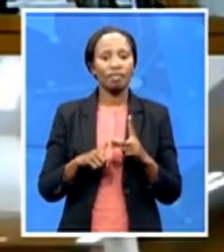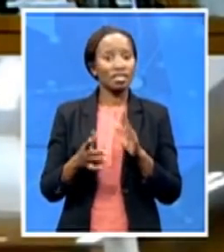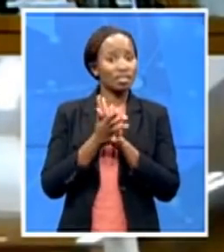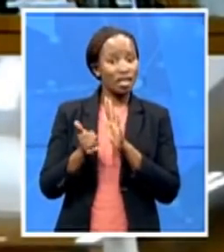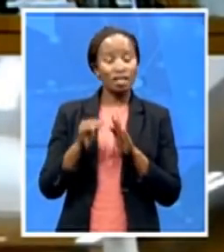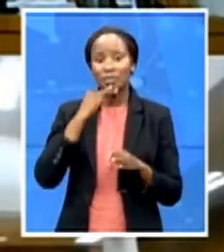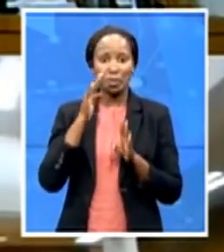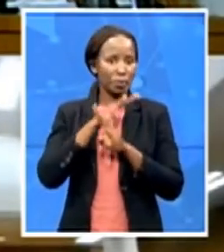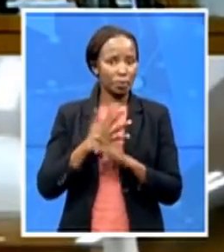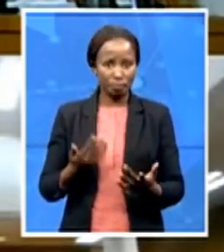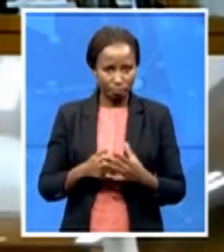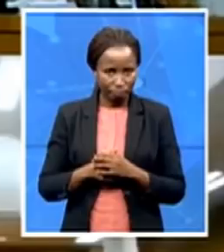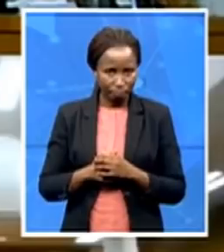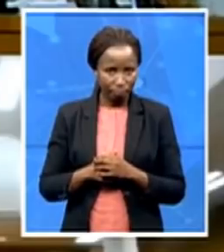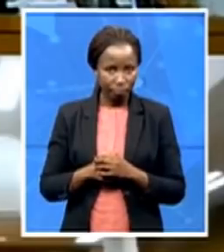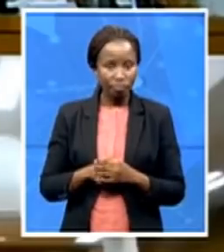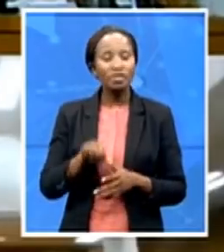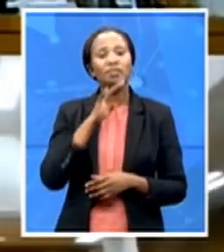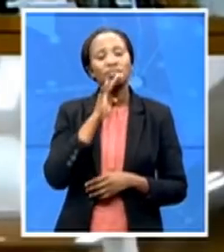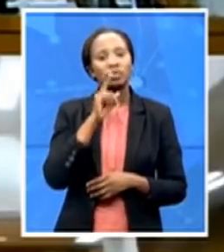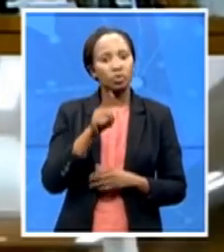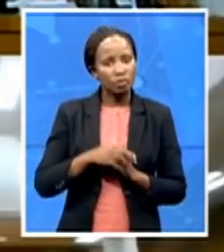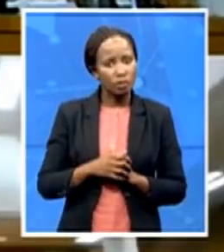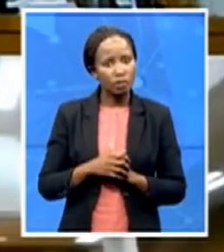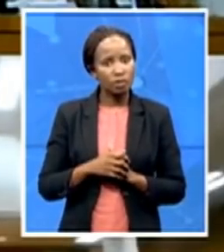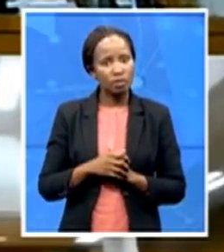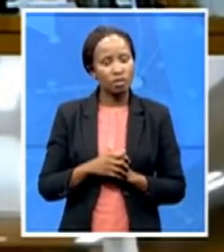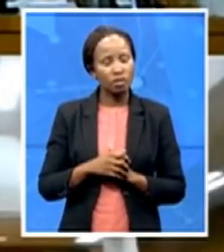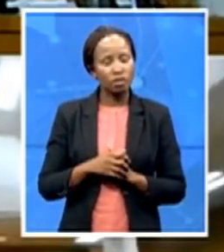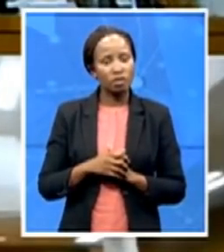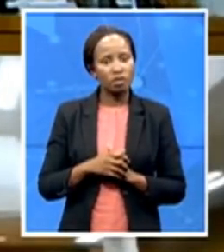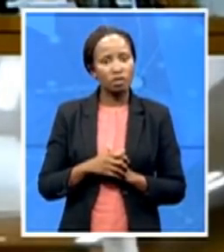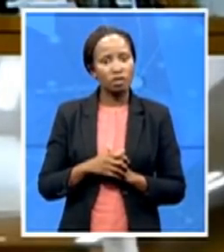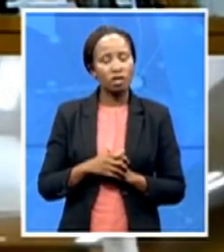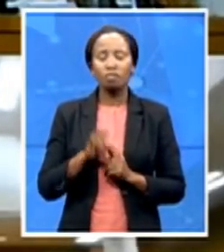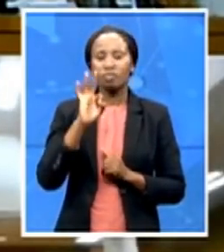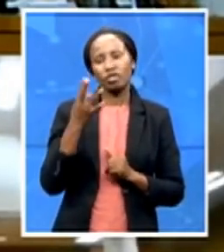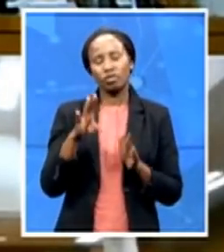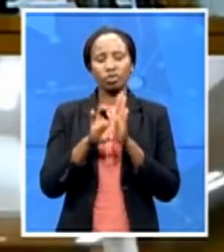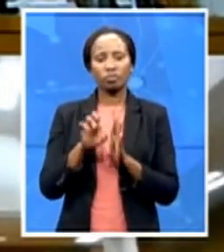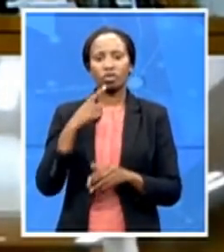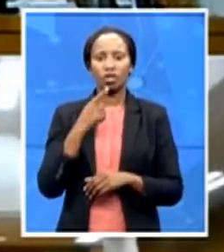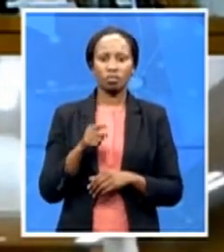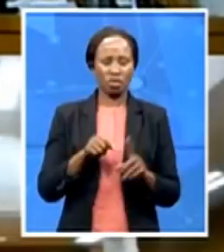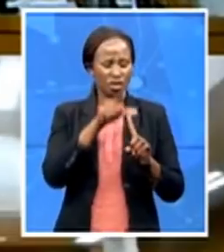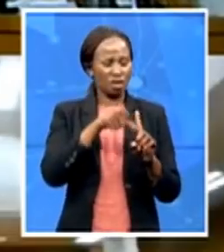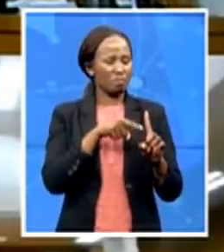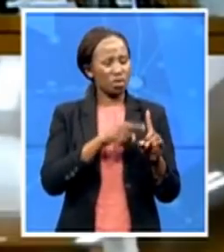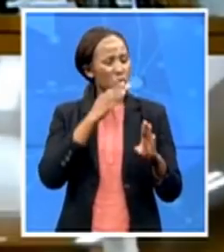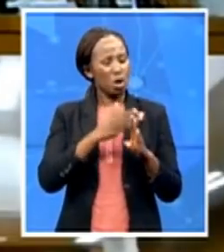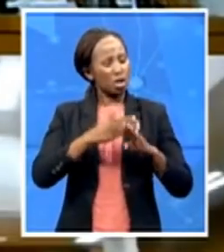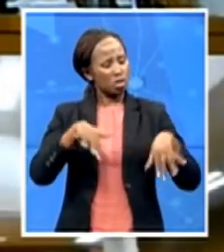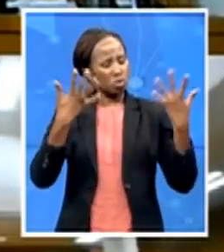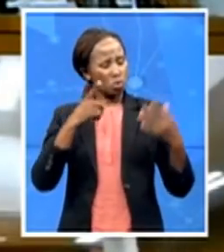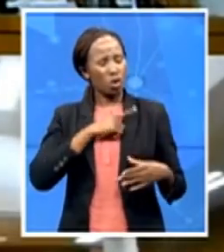says, if you want to say that someone is incompetent because they lack the knowledge, ability, or skill, then you must have a look at